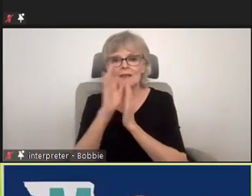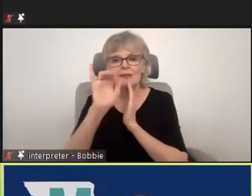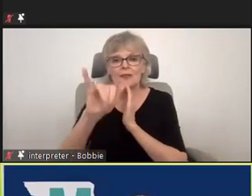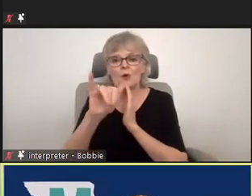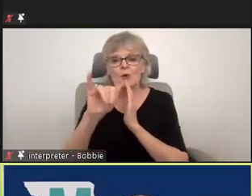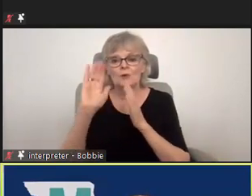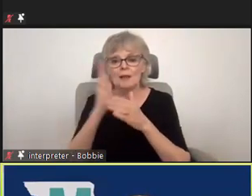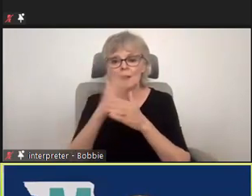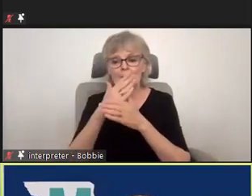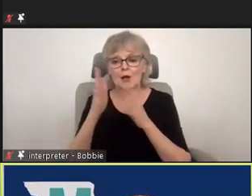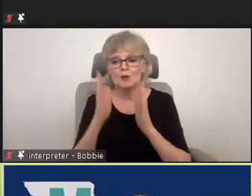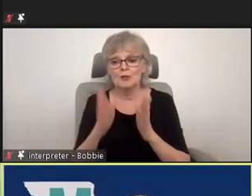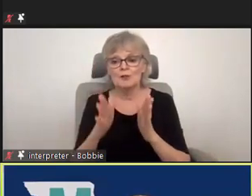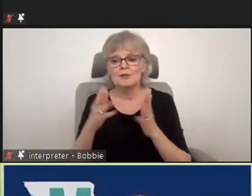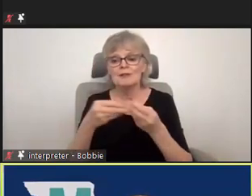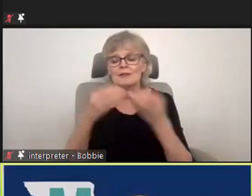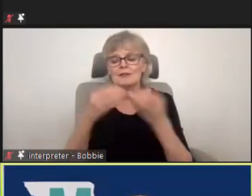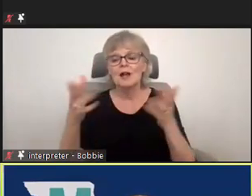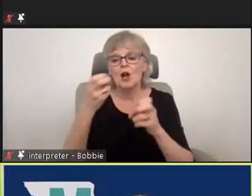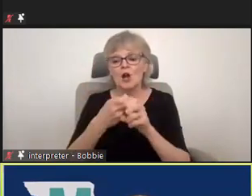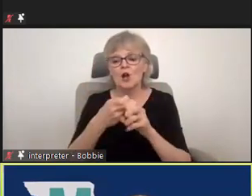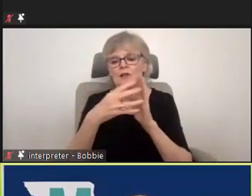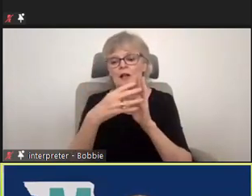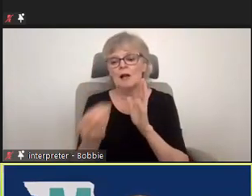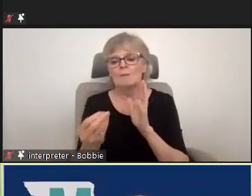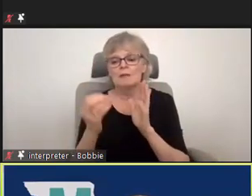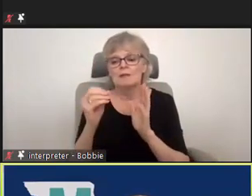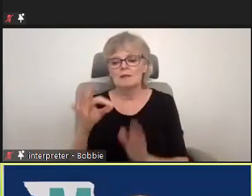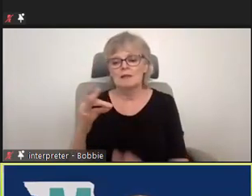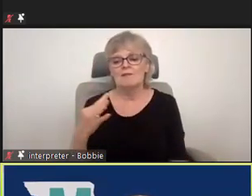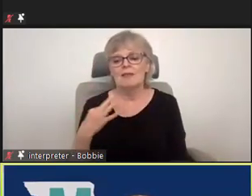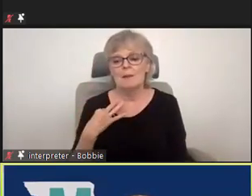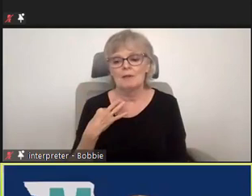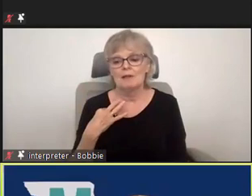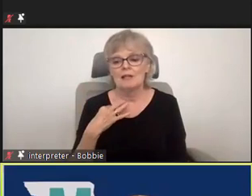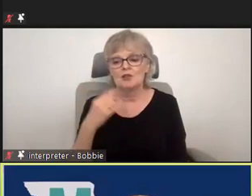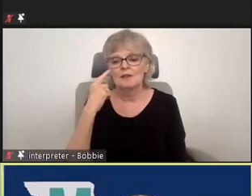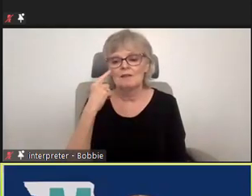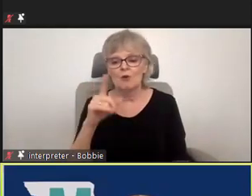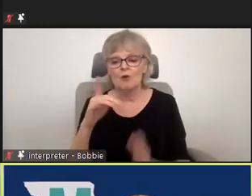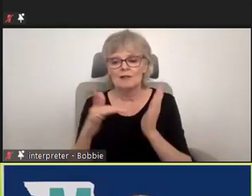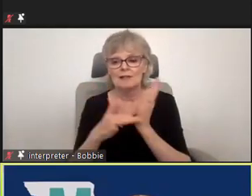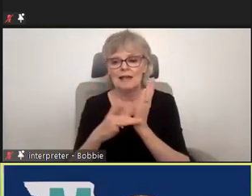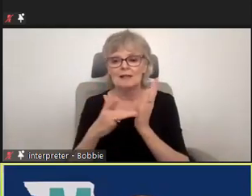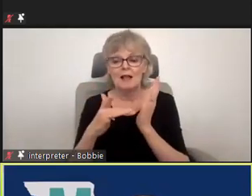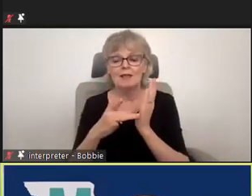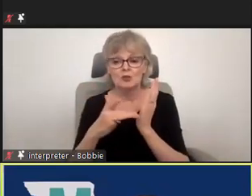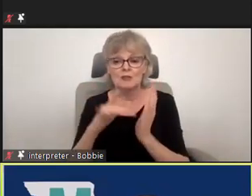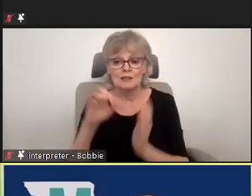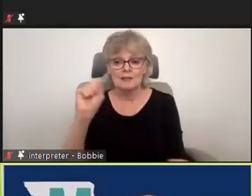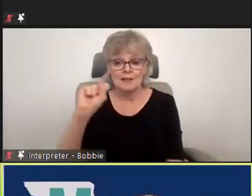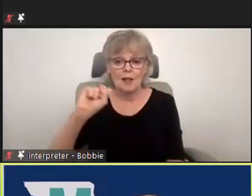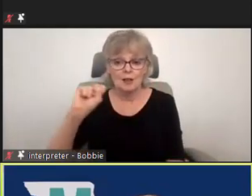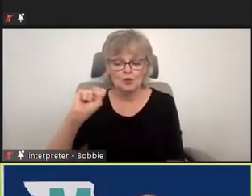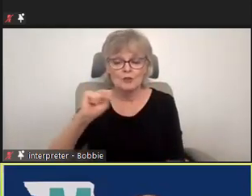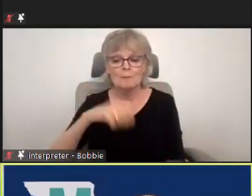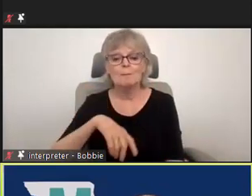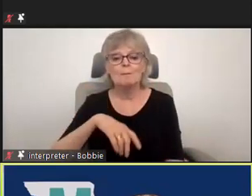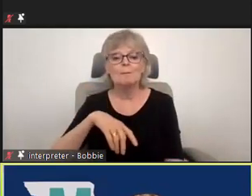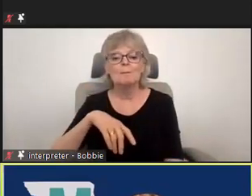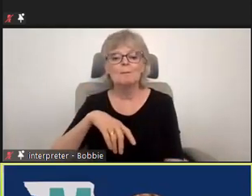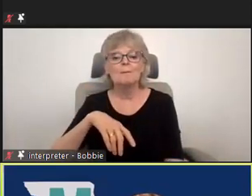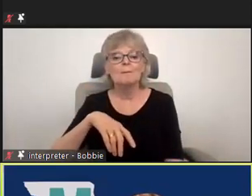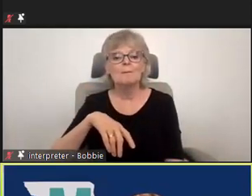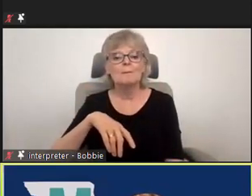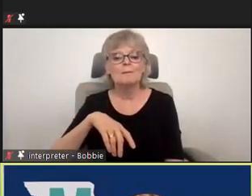distribute hard copies of the applications for the technology scholarship. And the map of